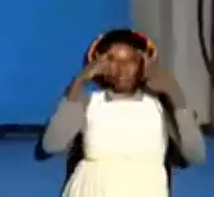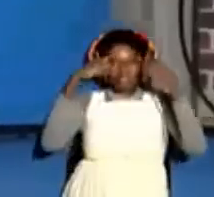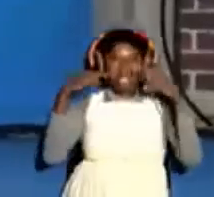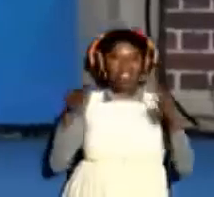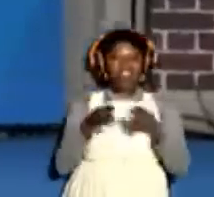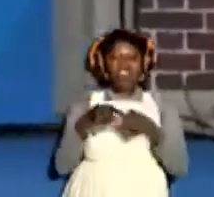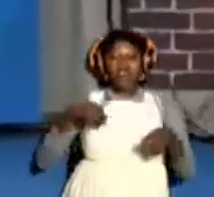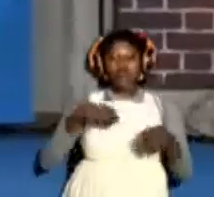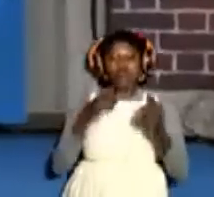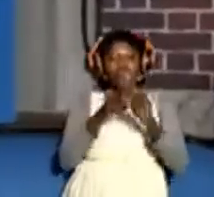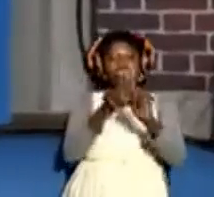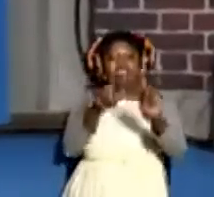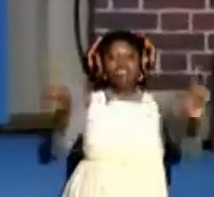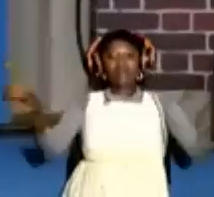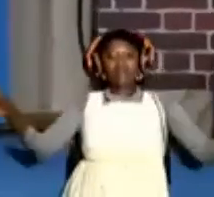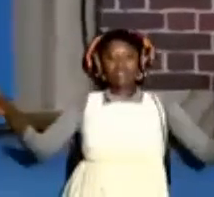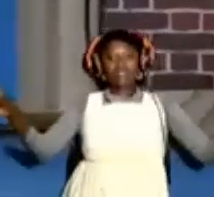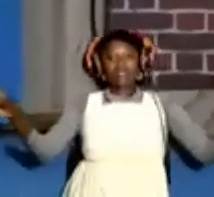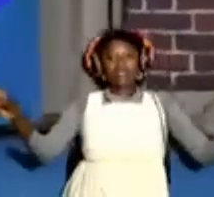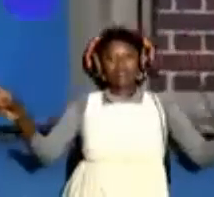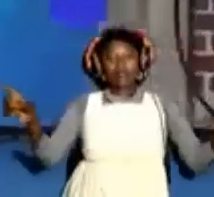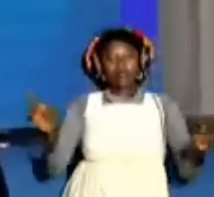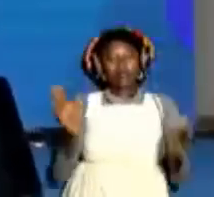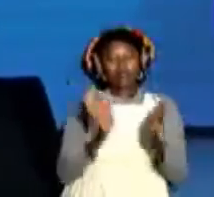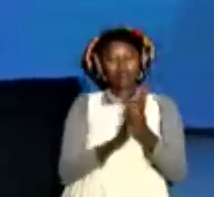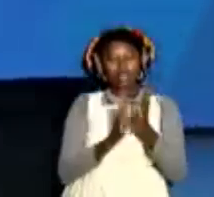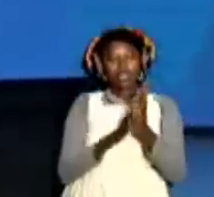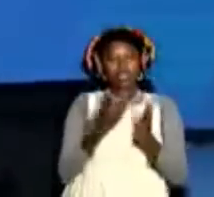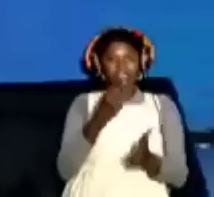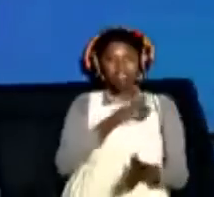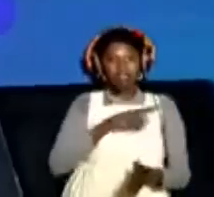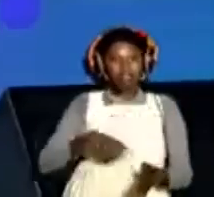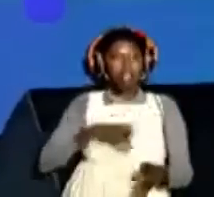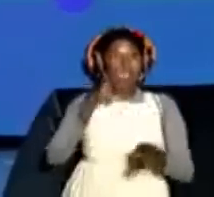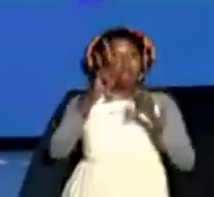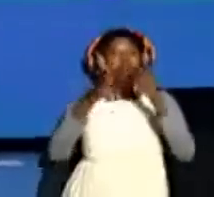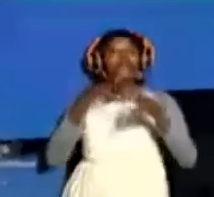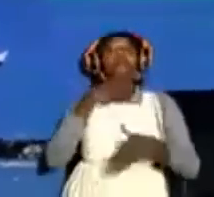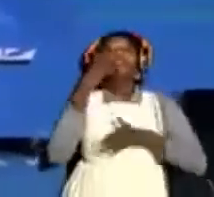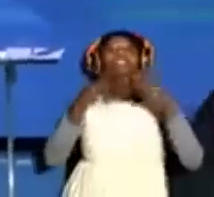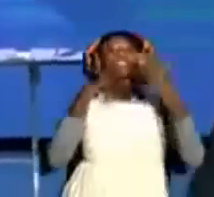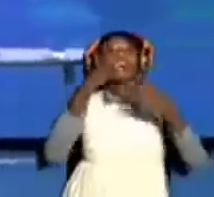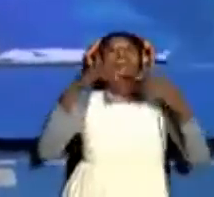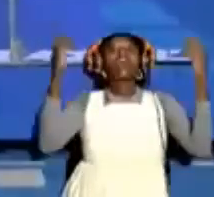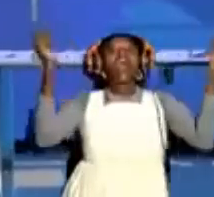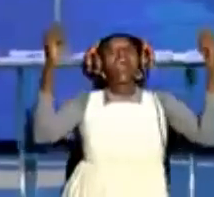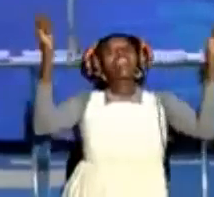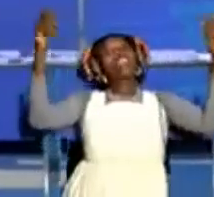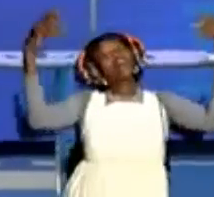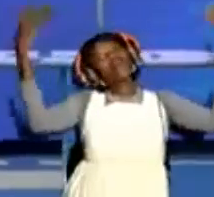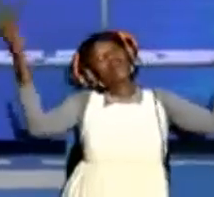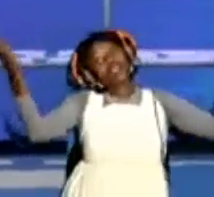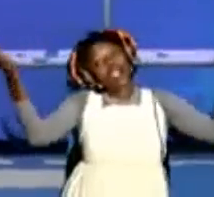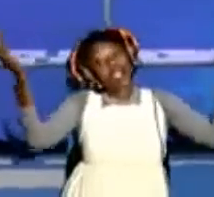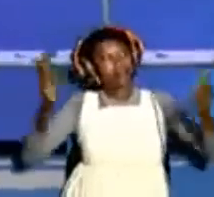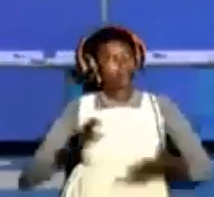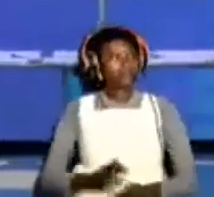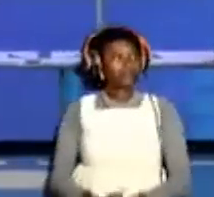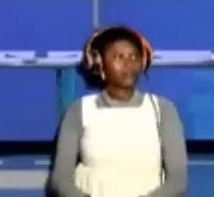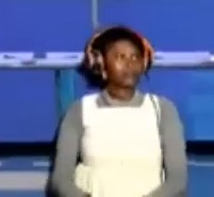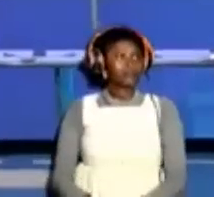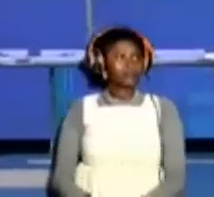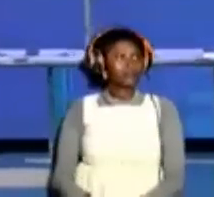to go our different ways. Praise the Lord. And people will shout hallelujah, just like you have said.